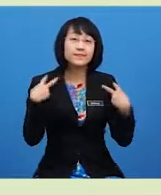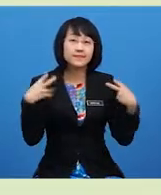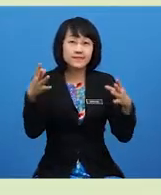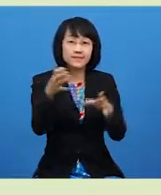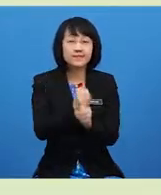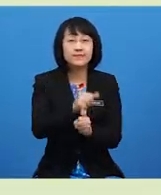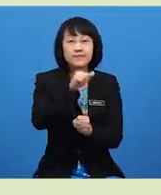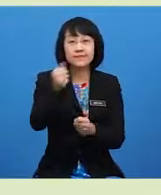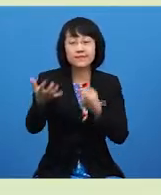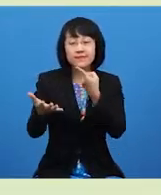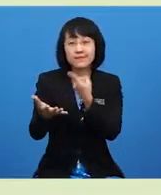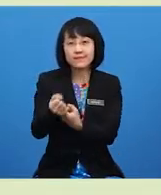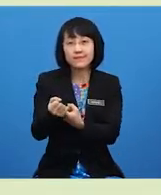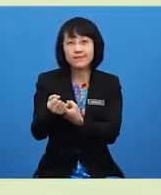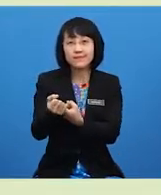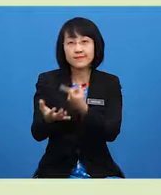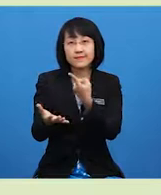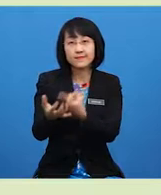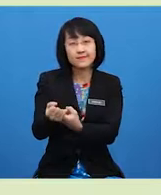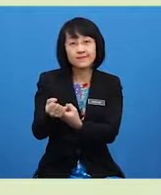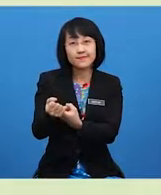I've got a sausage.